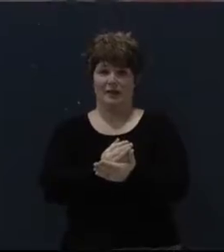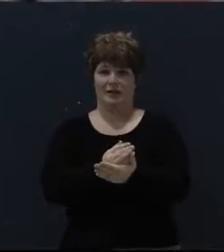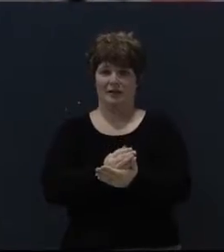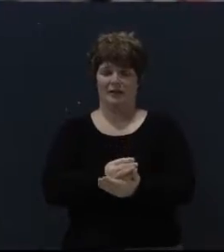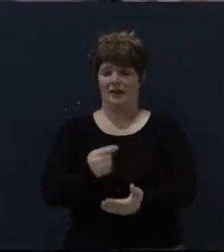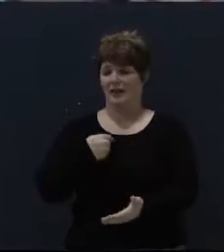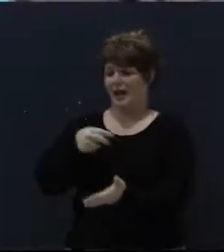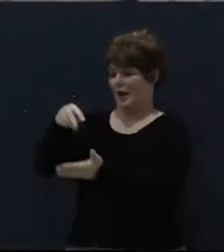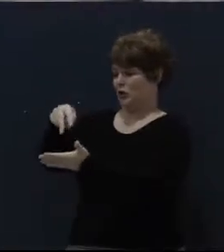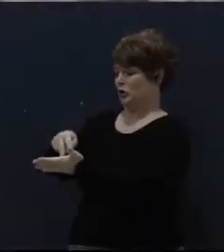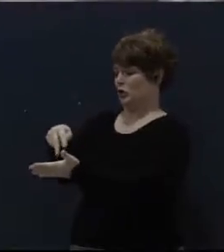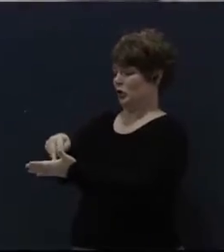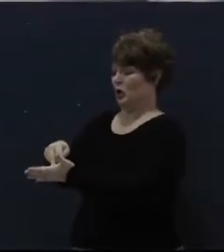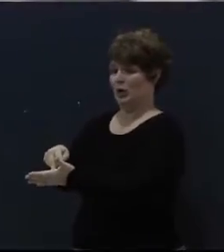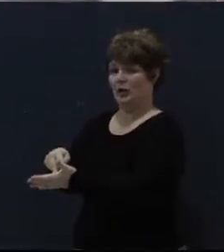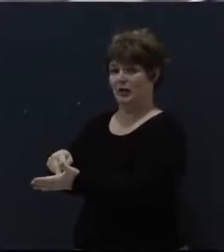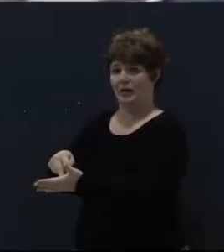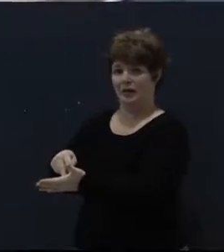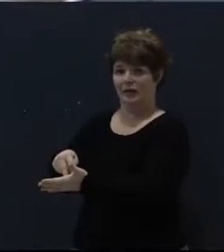up